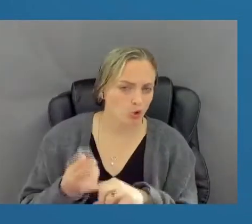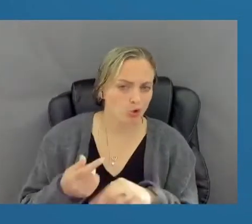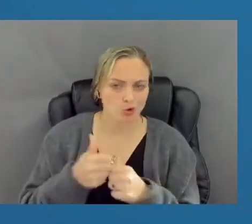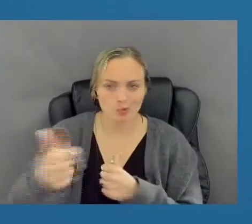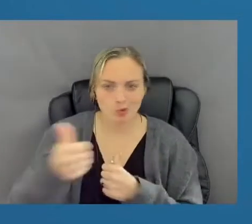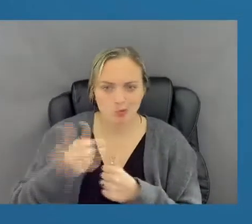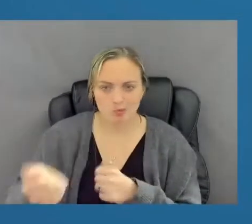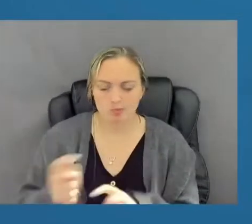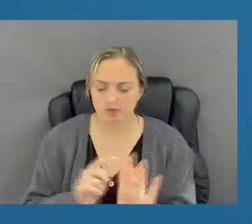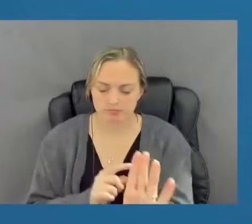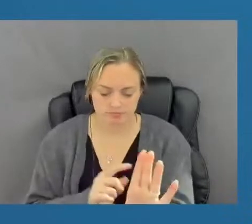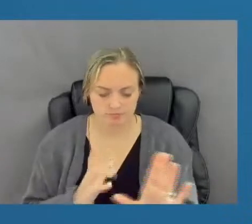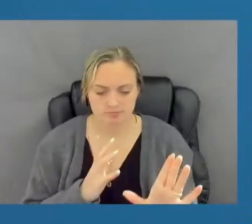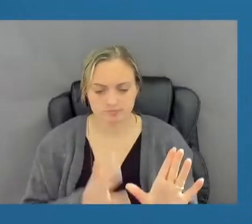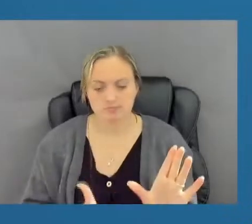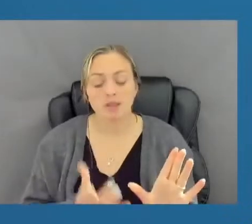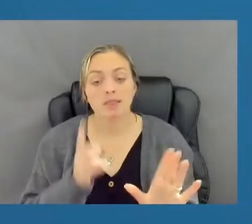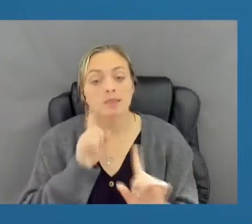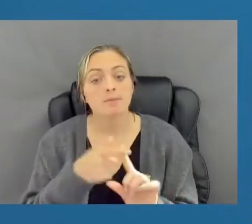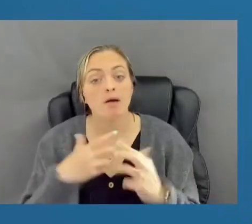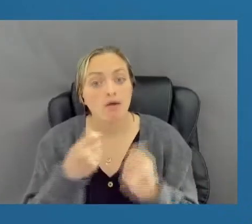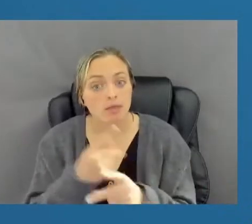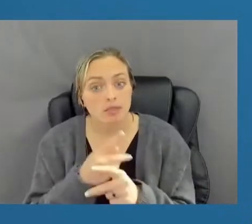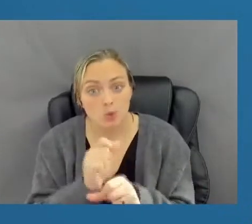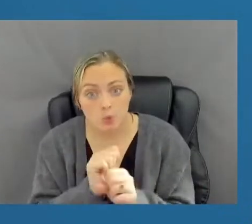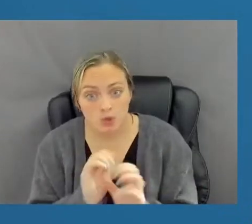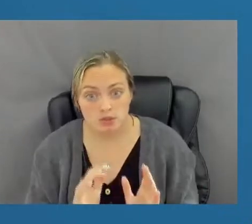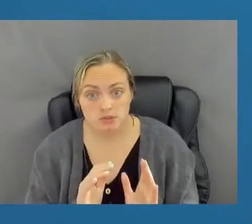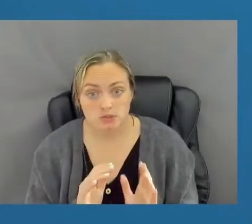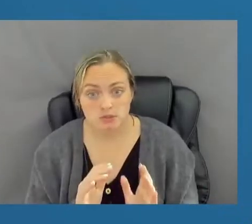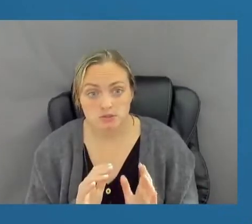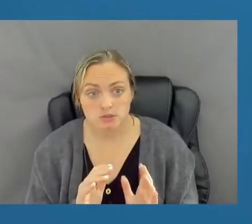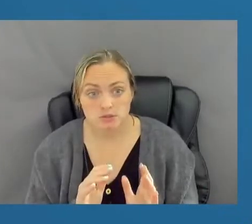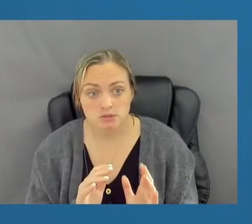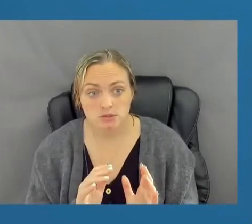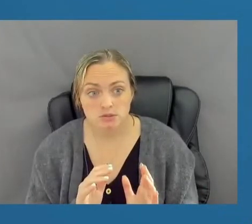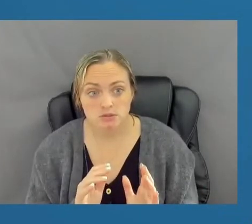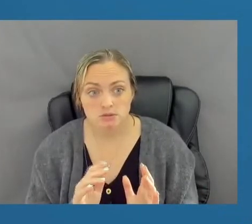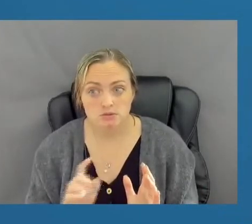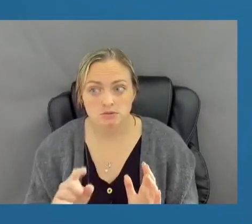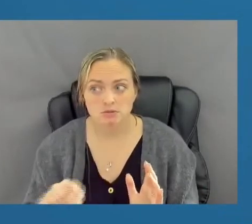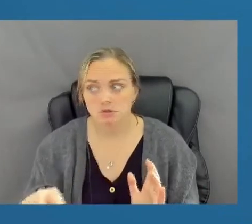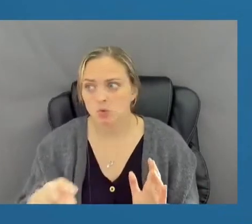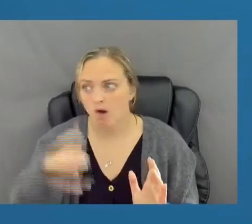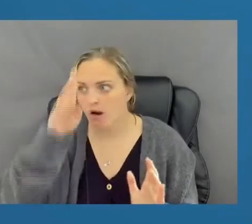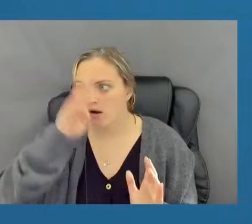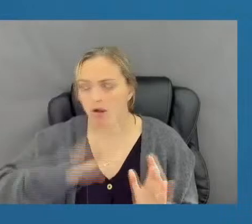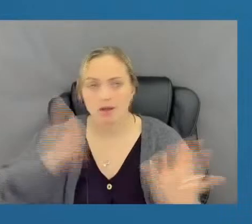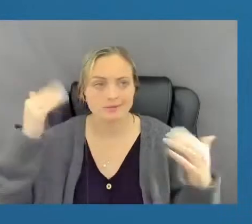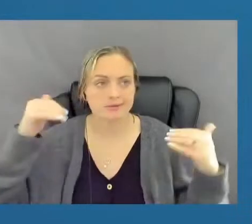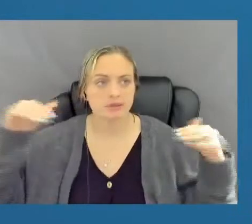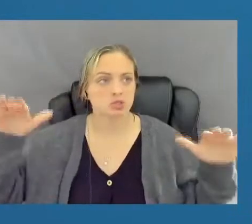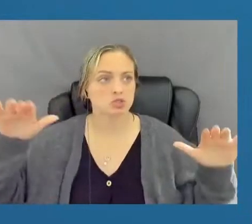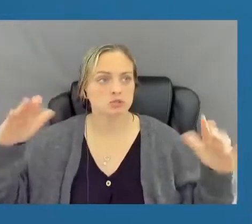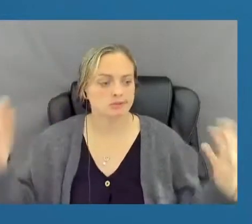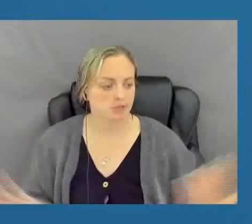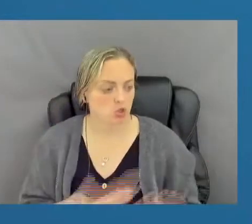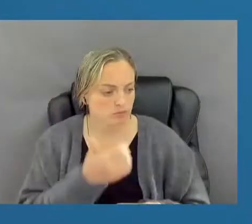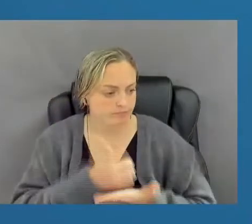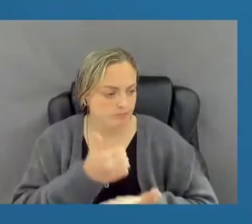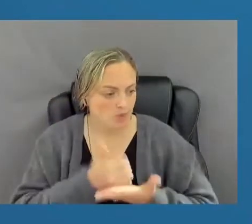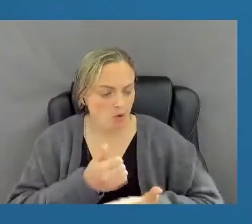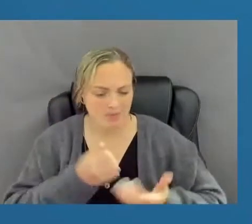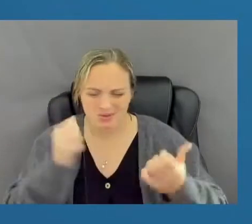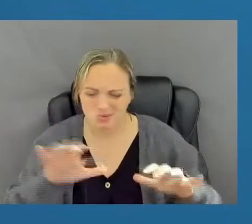again, when I think about the healthcare workers, you're truly God's angels on earth. I mean, you're doing so